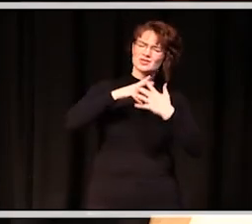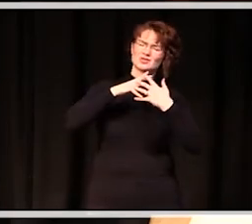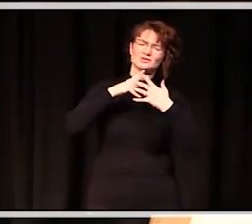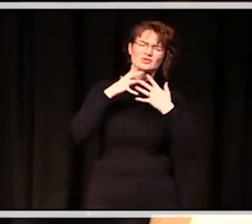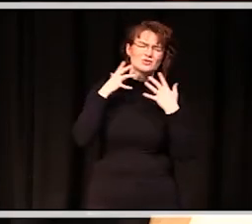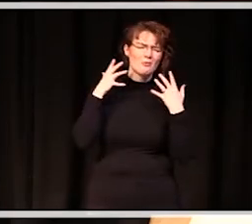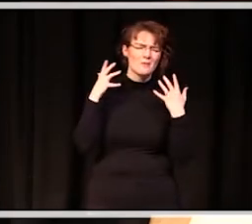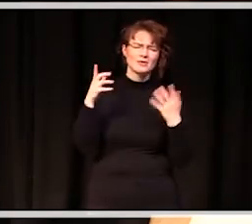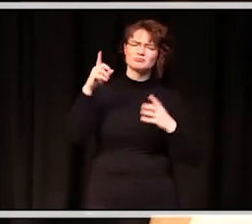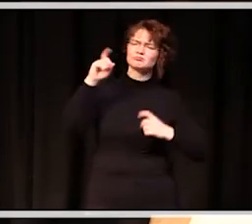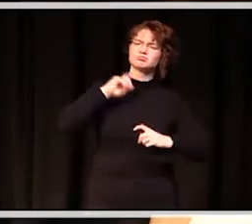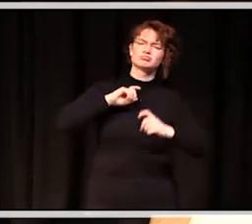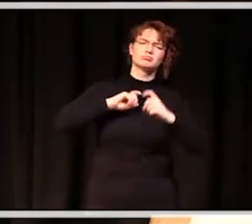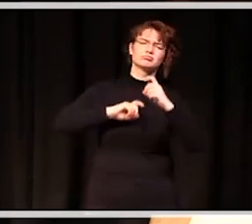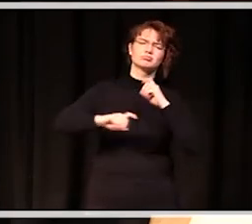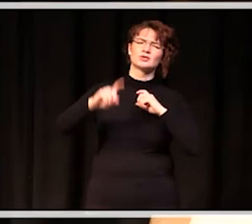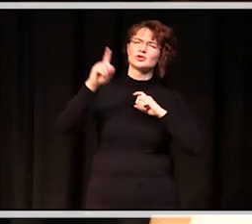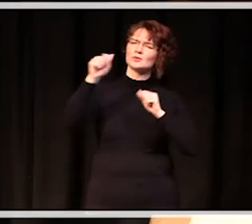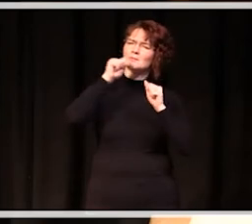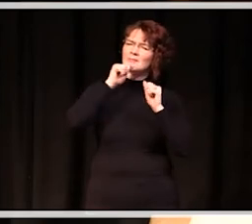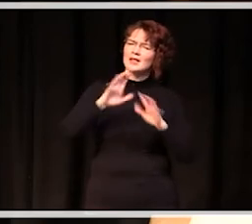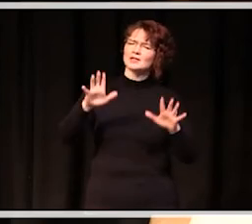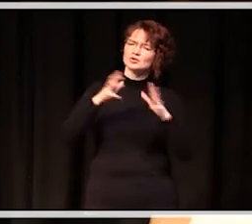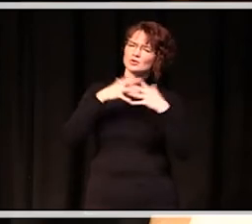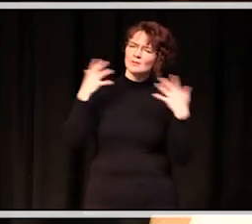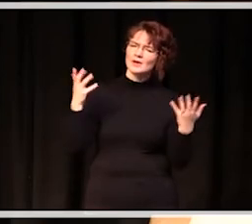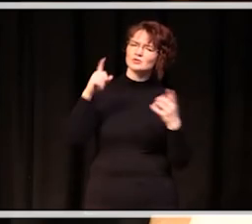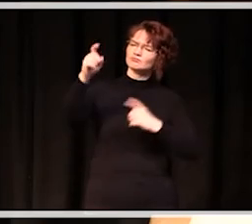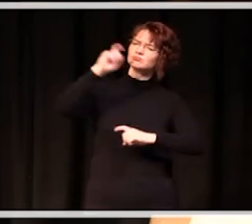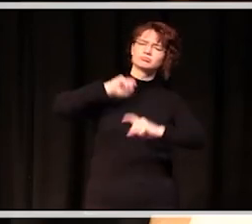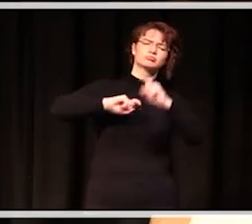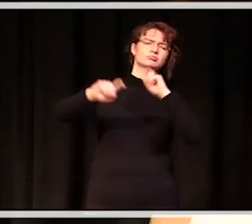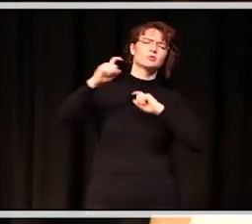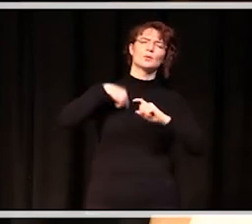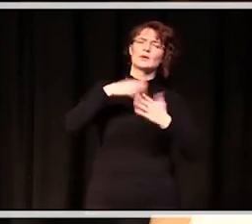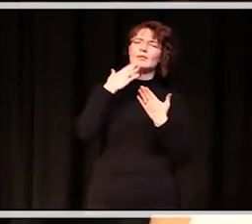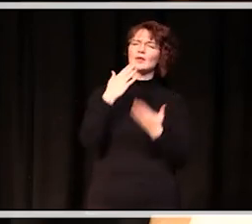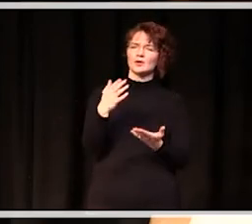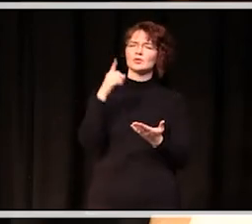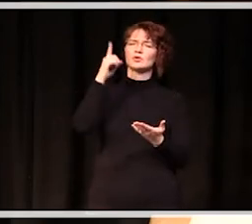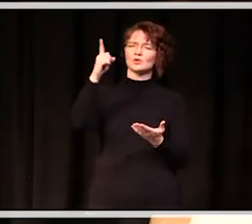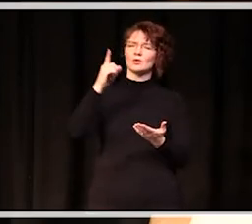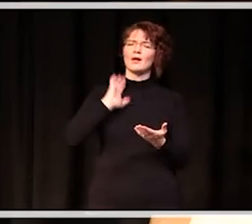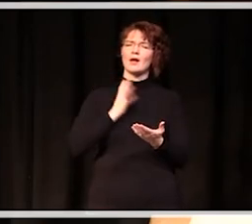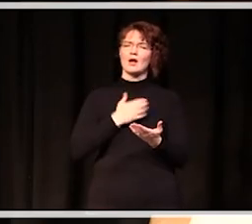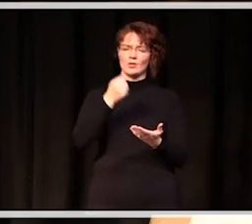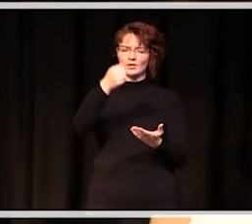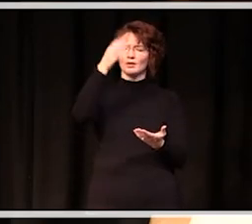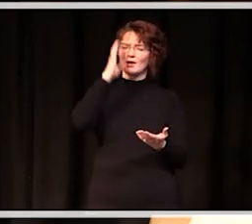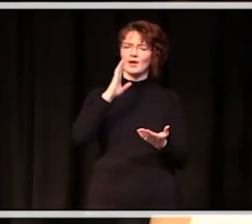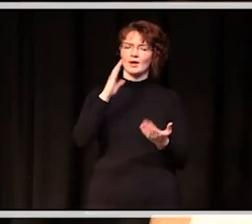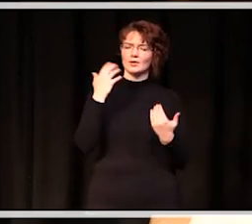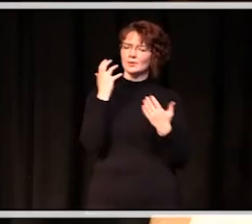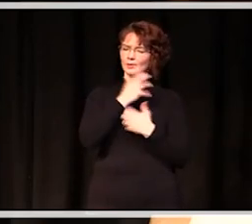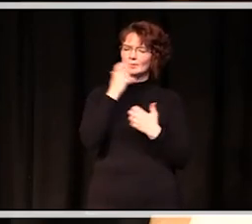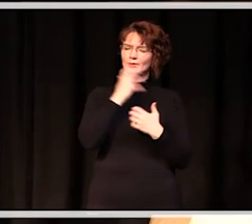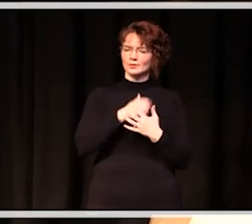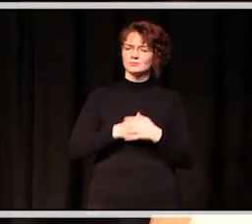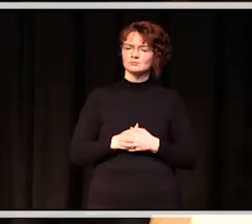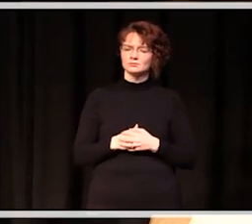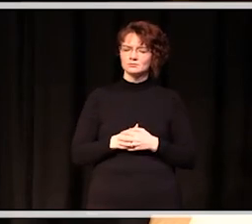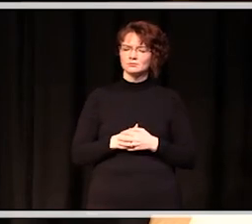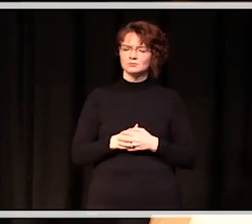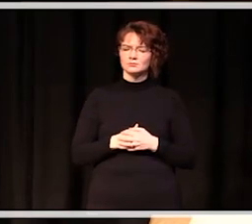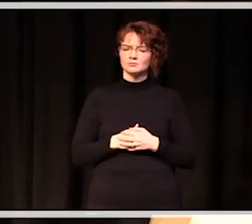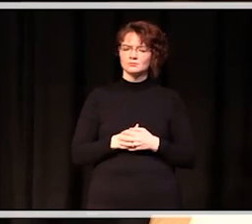much. You are a blesser. You are generous. And we thank you that you are our God. Now,